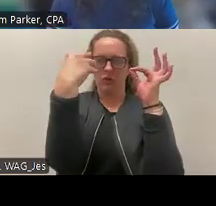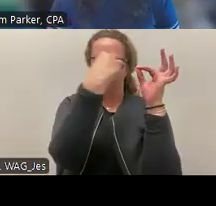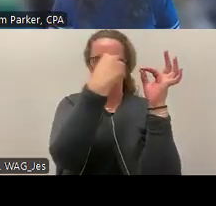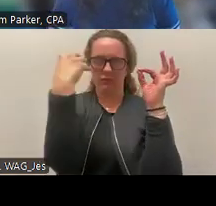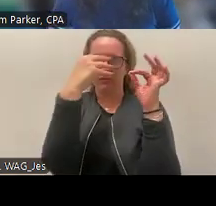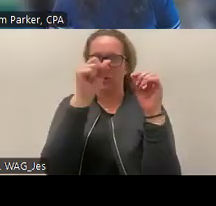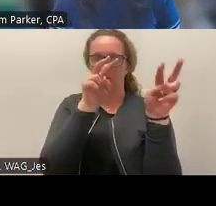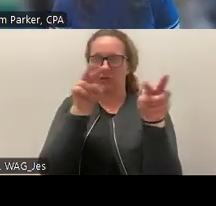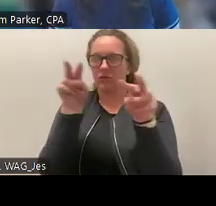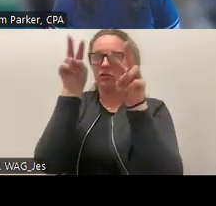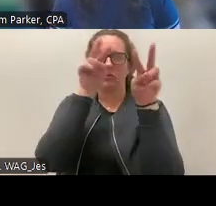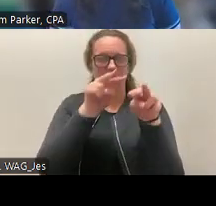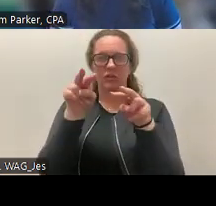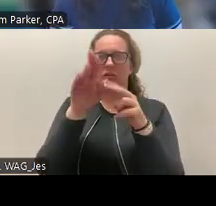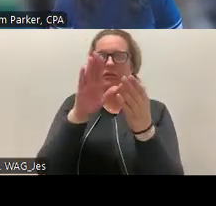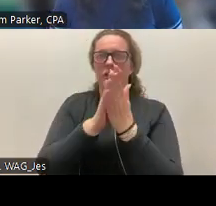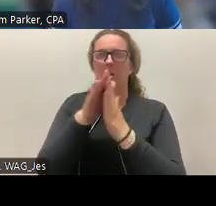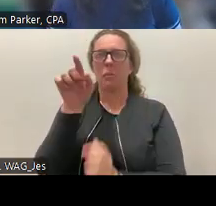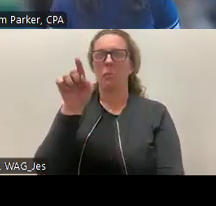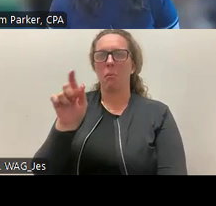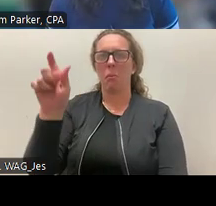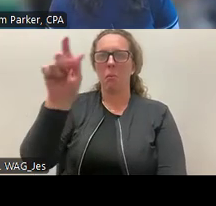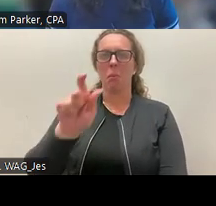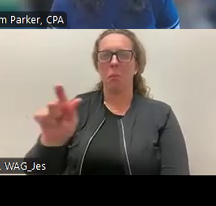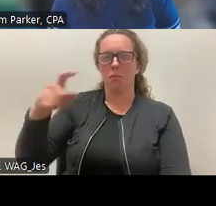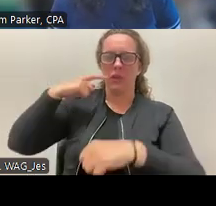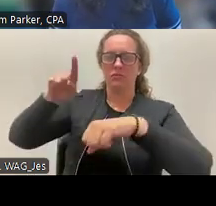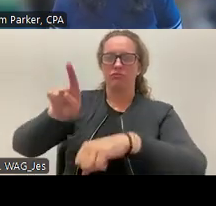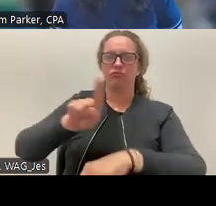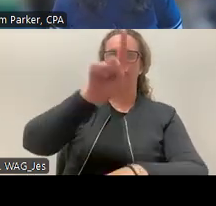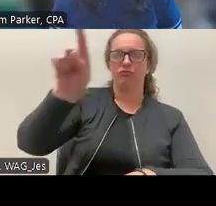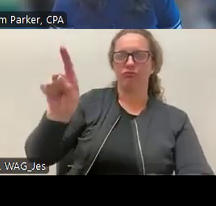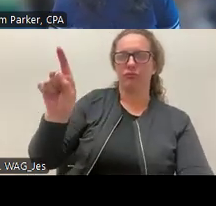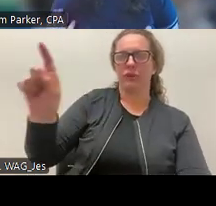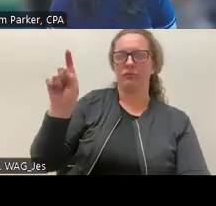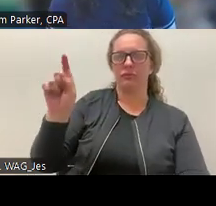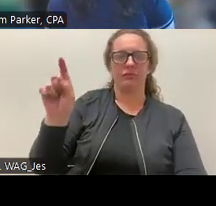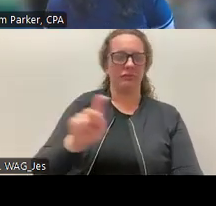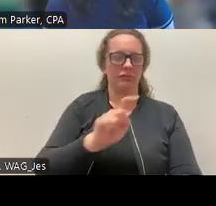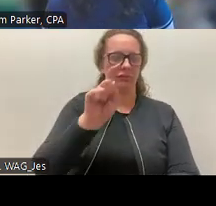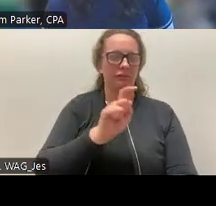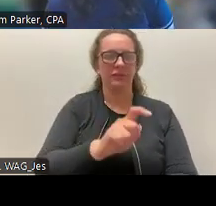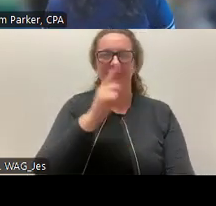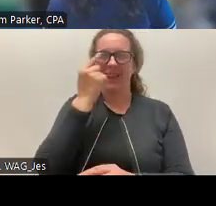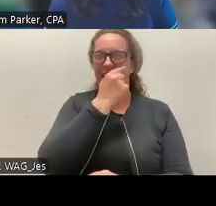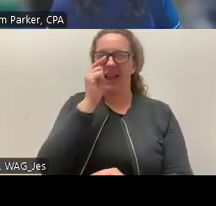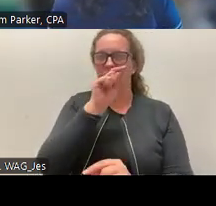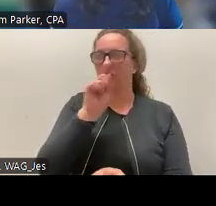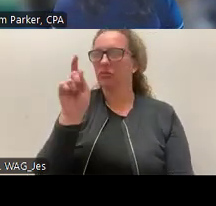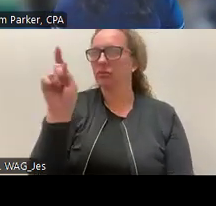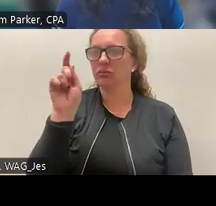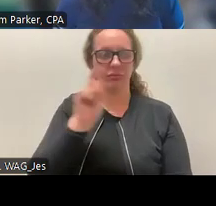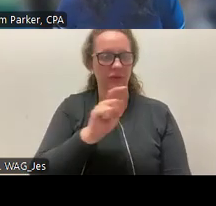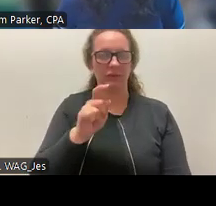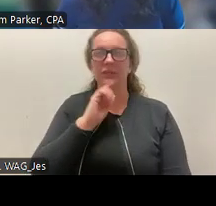of makes your eyes the pointer. A lot of people, with cerebral palsy might use it, or people with